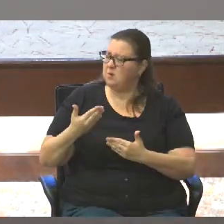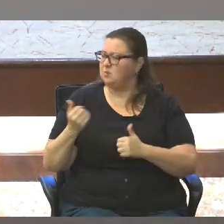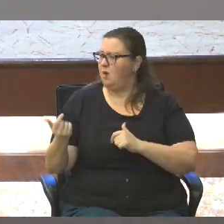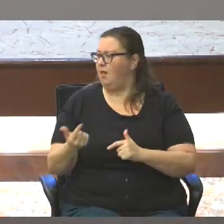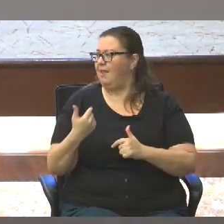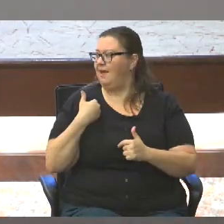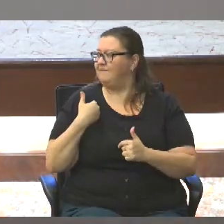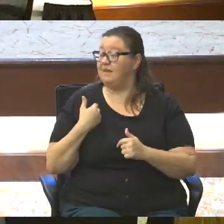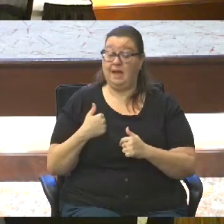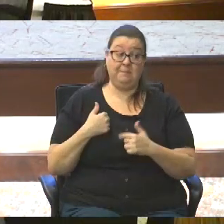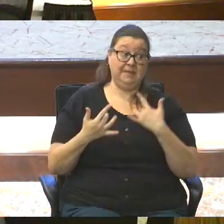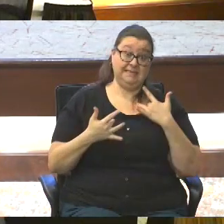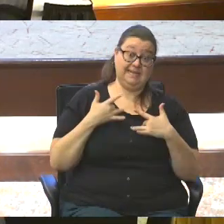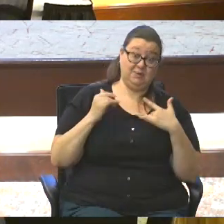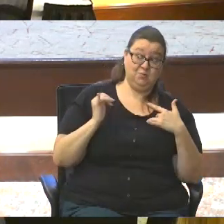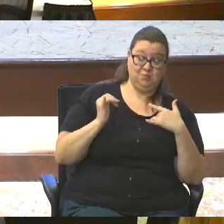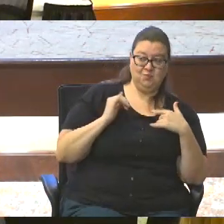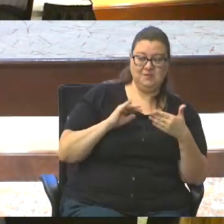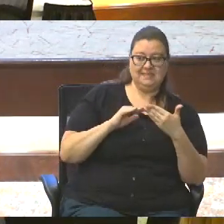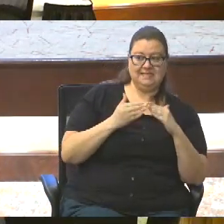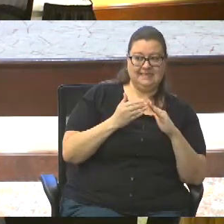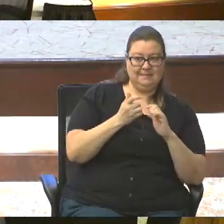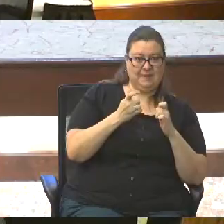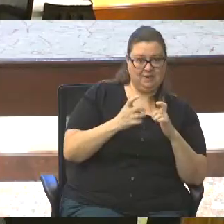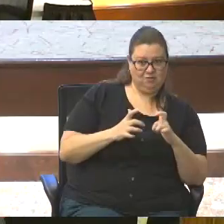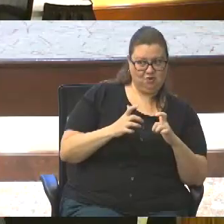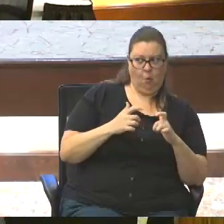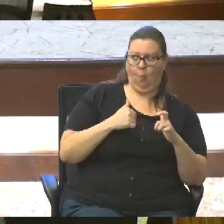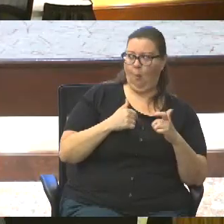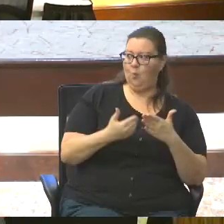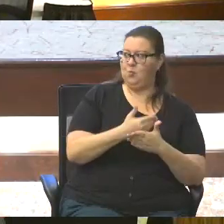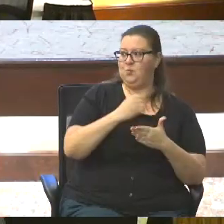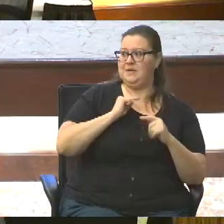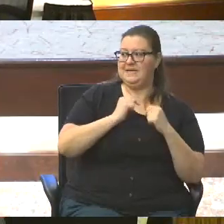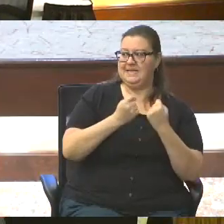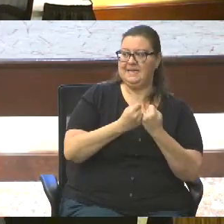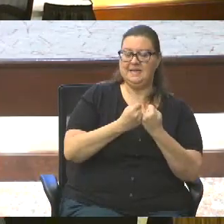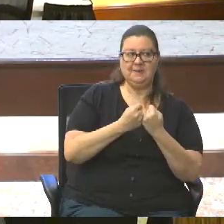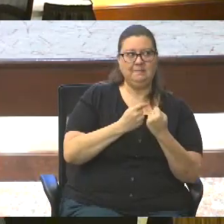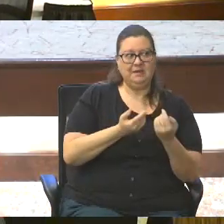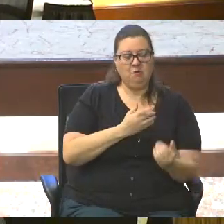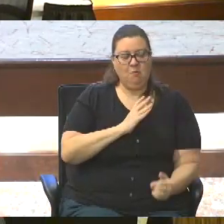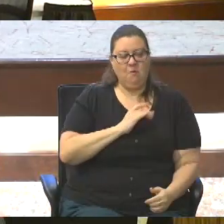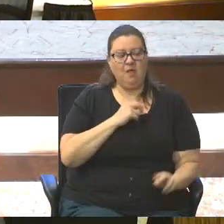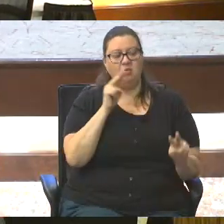I'm excited as city manager to have a new team member up here and look forward to many more meetings to come.